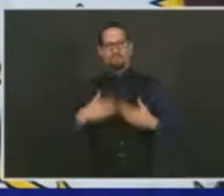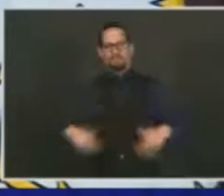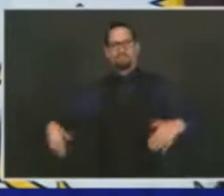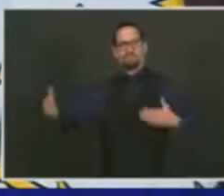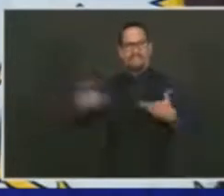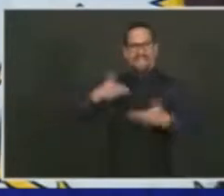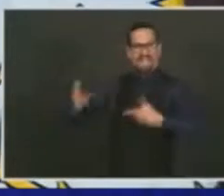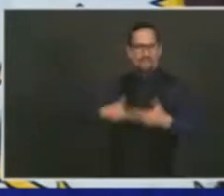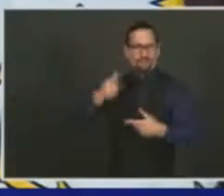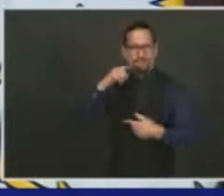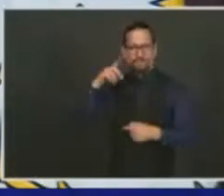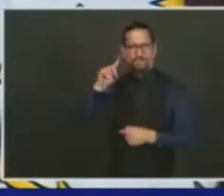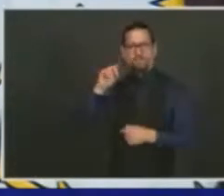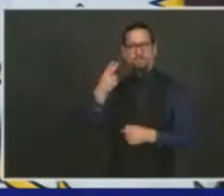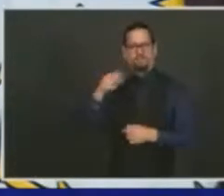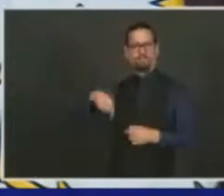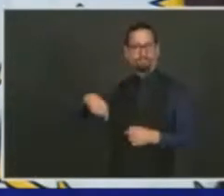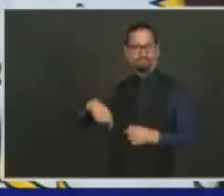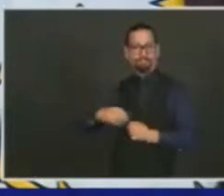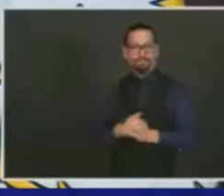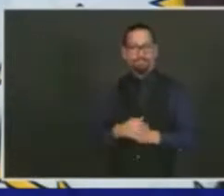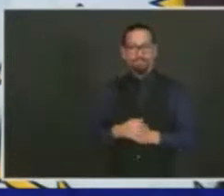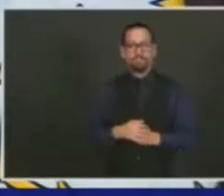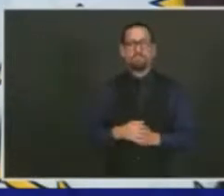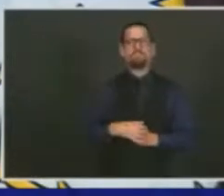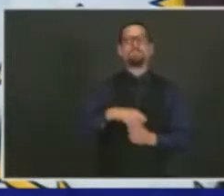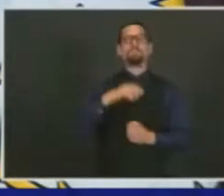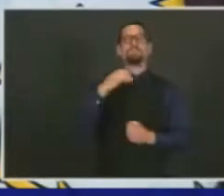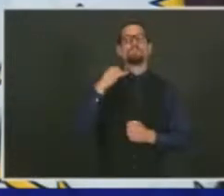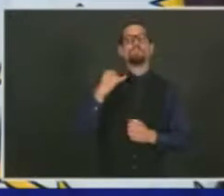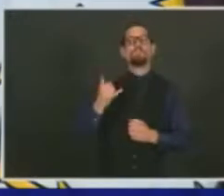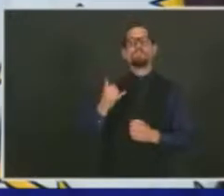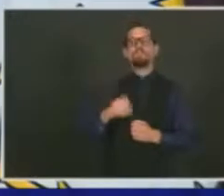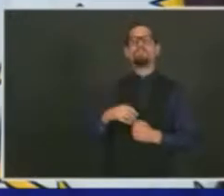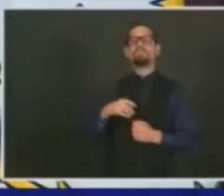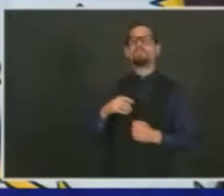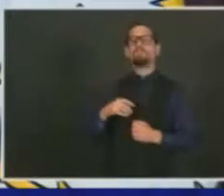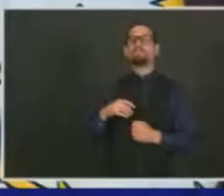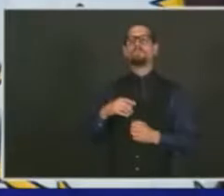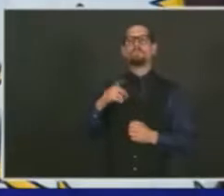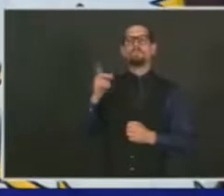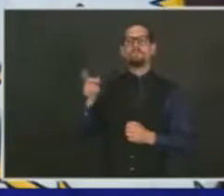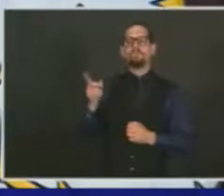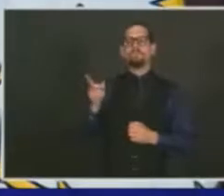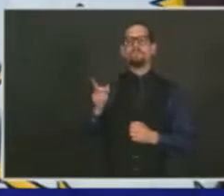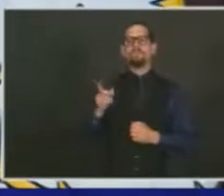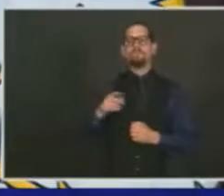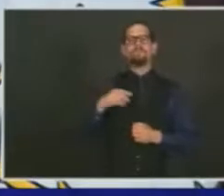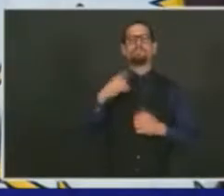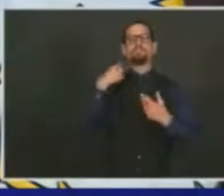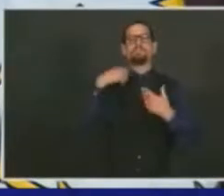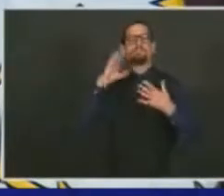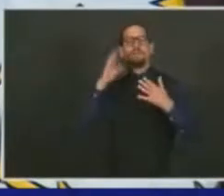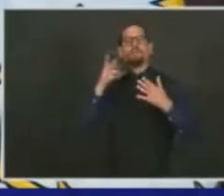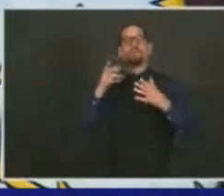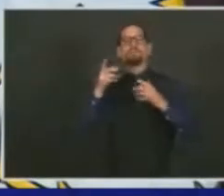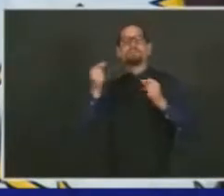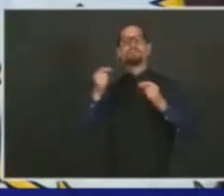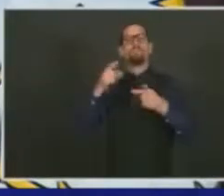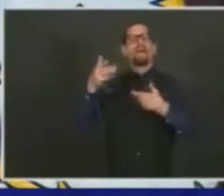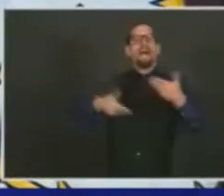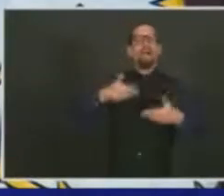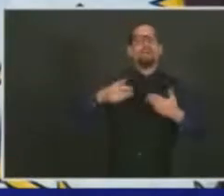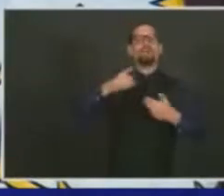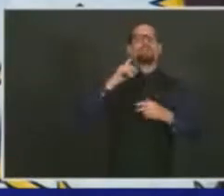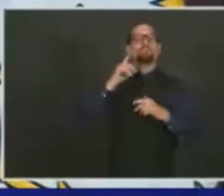So this is what we're doing: streamlining, tech enabling, hiring, and working our tail